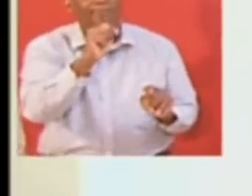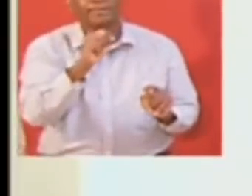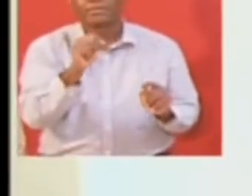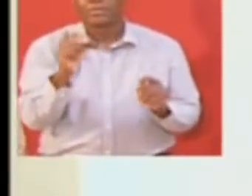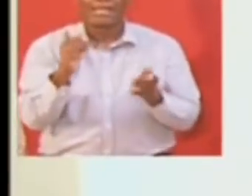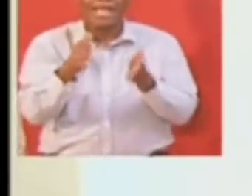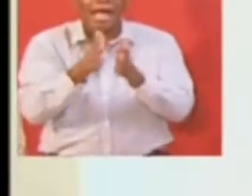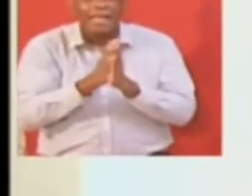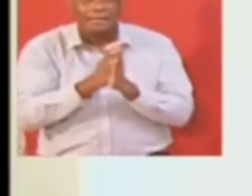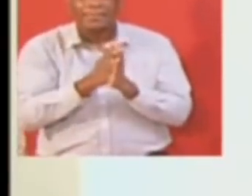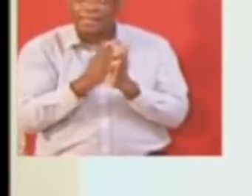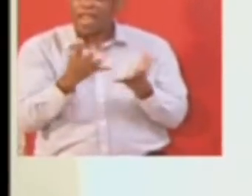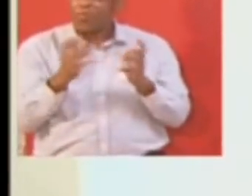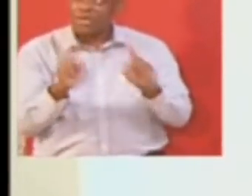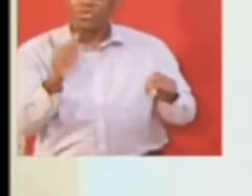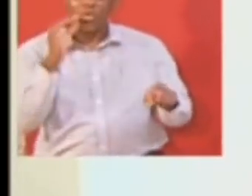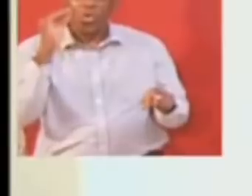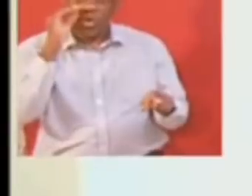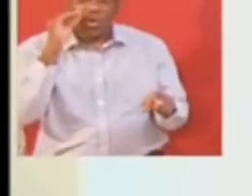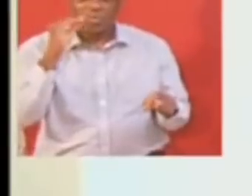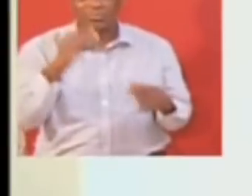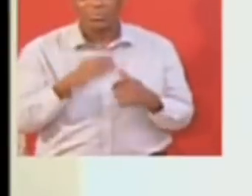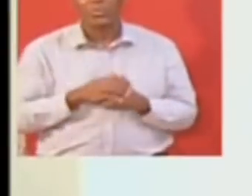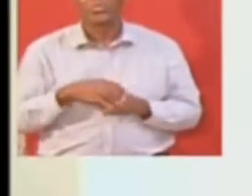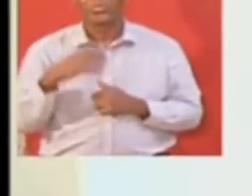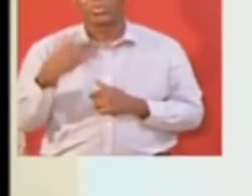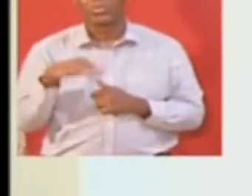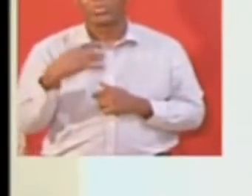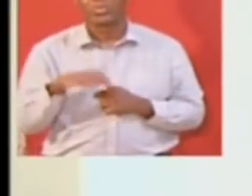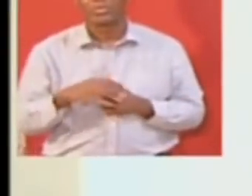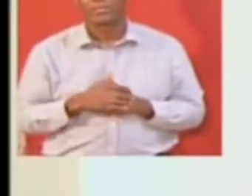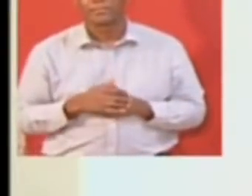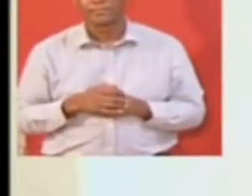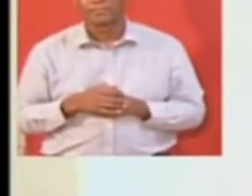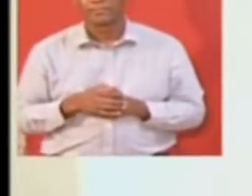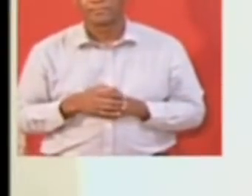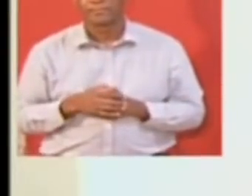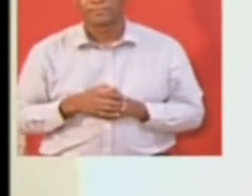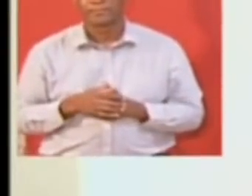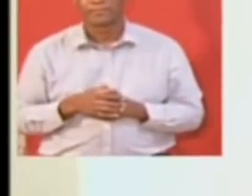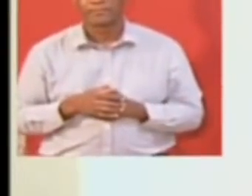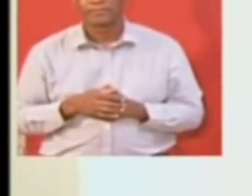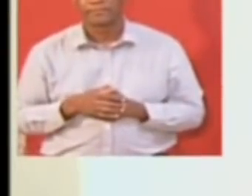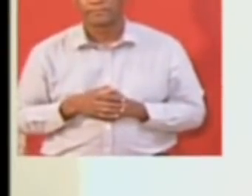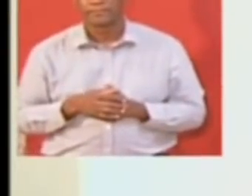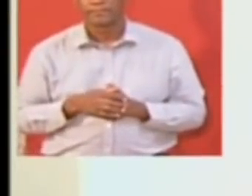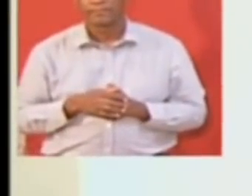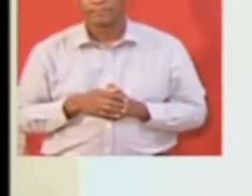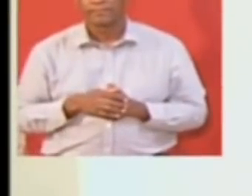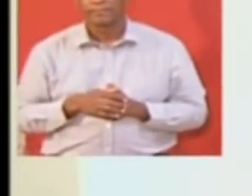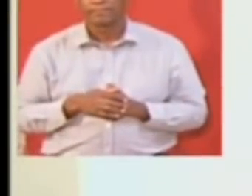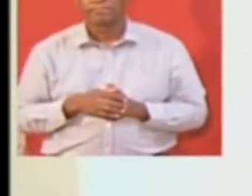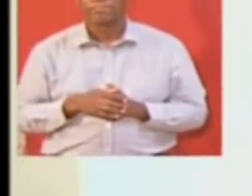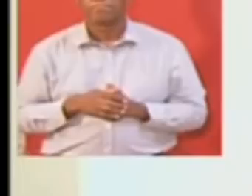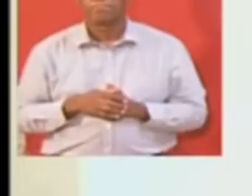got caught by the announcement of the closure of the border. And in the case of persons that have